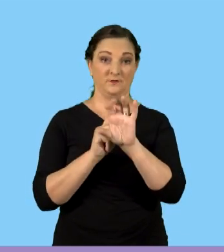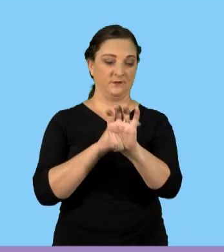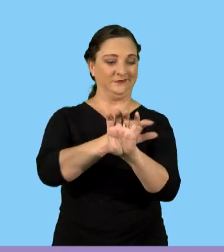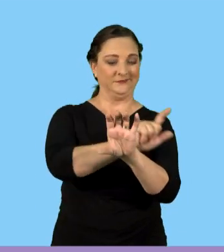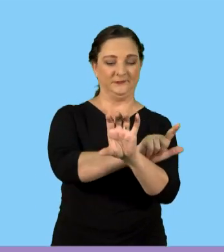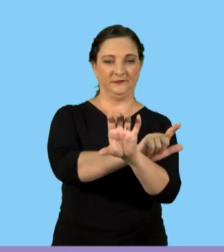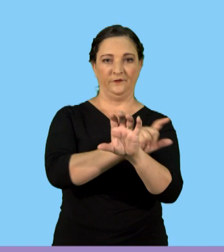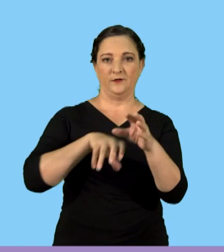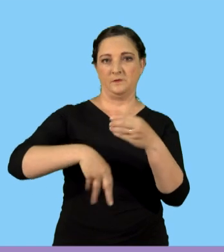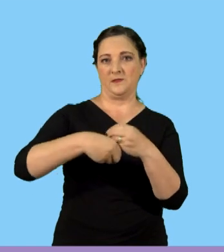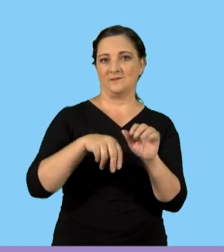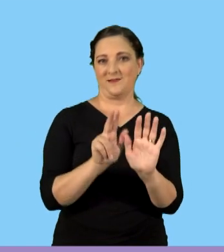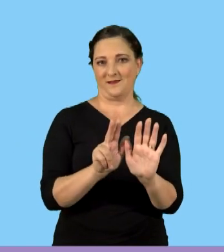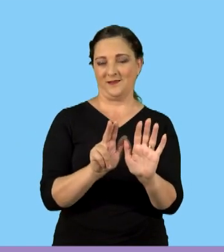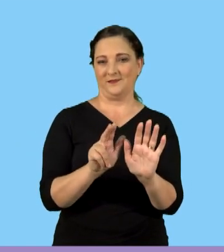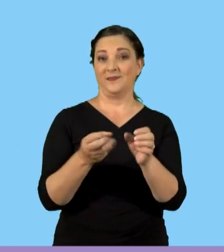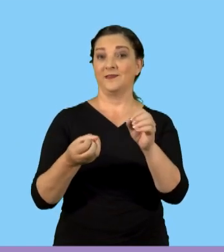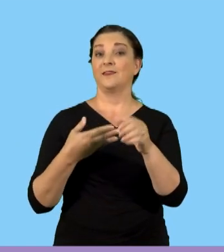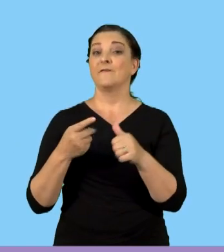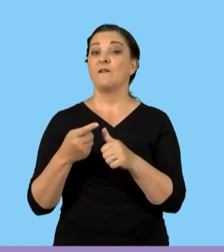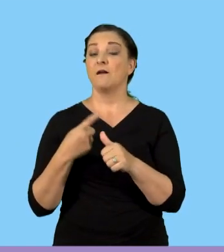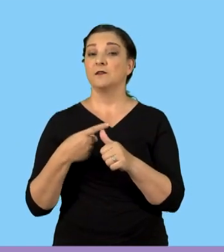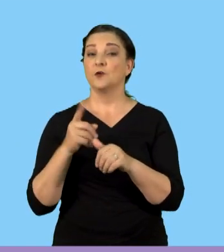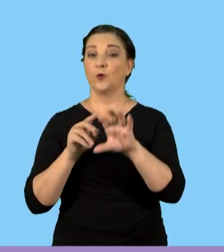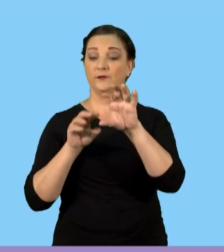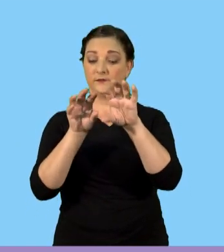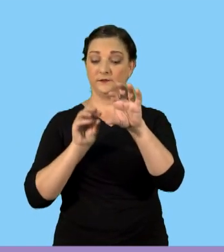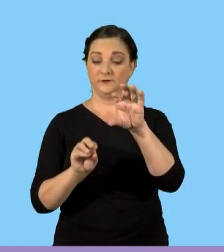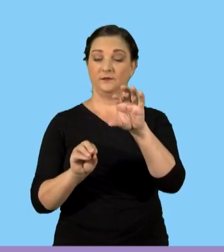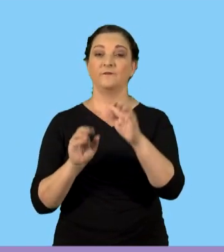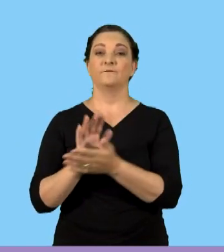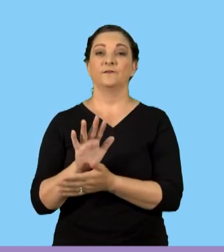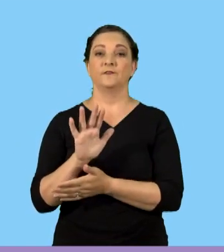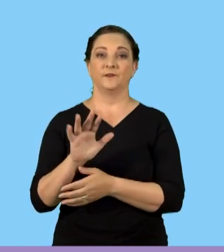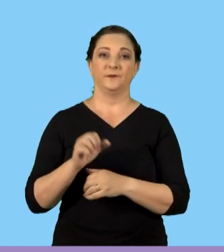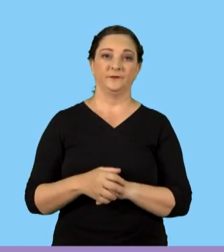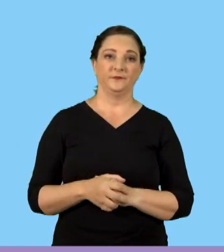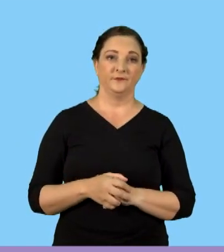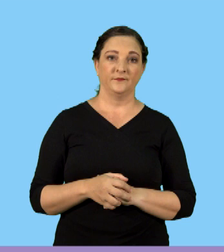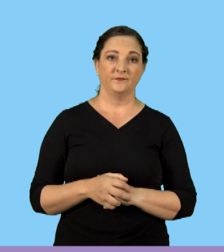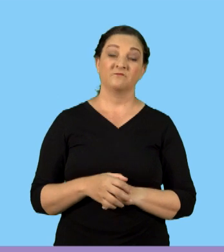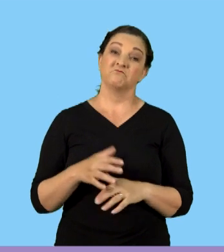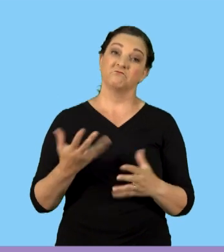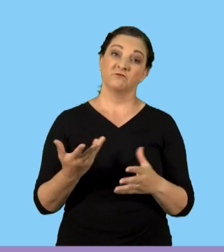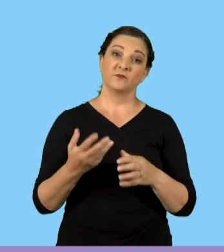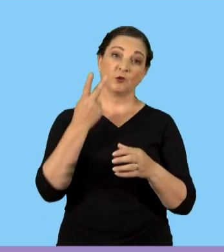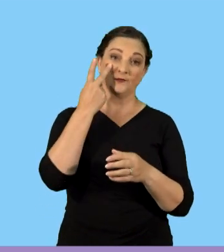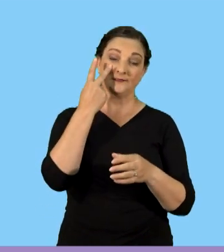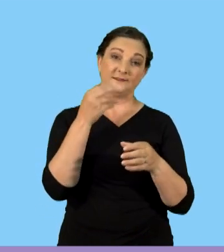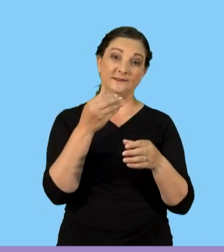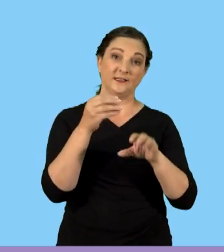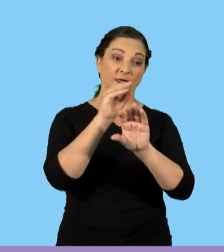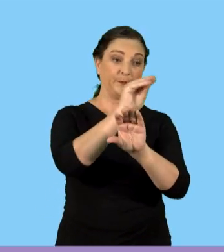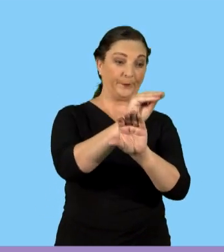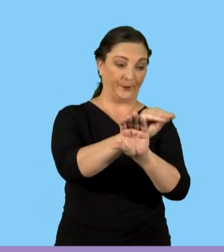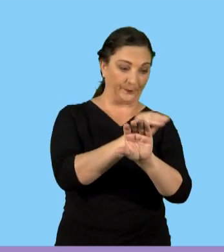7 plus 8, and that gives us an output value of 15. So those are the input values, and in the flow